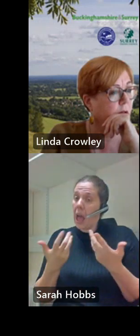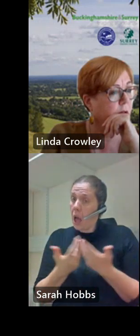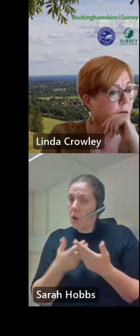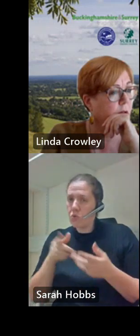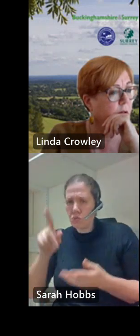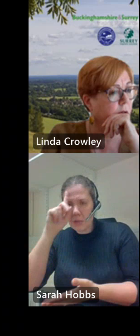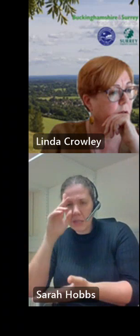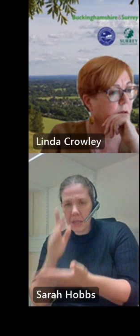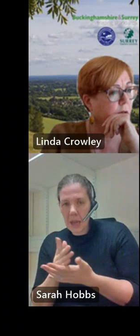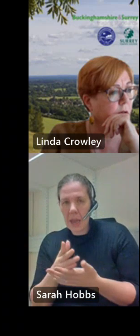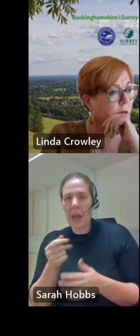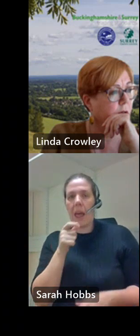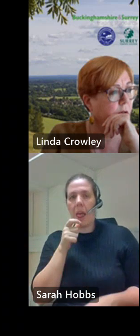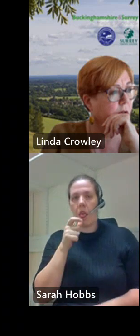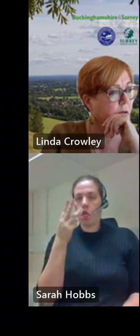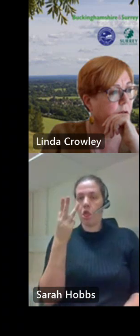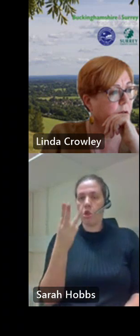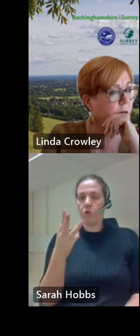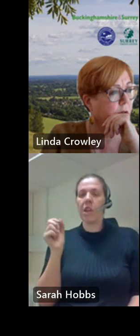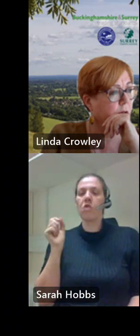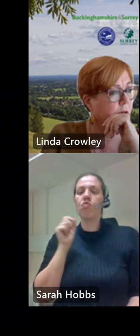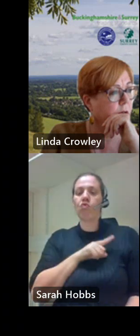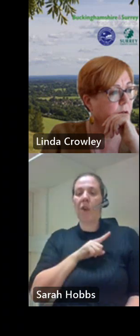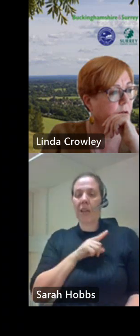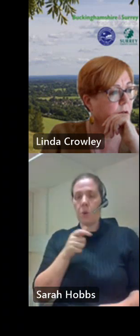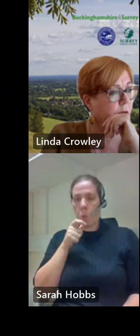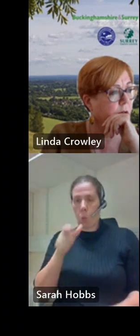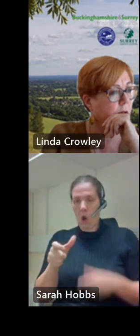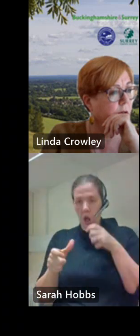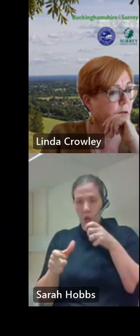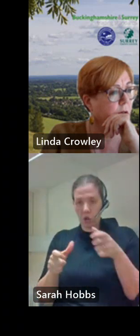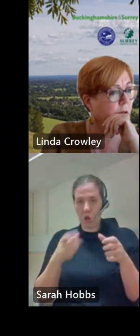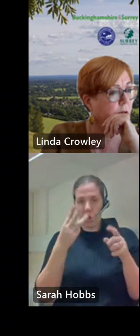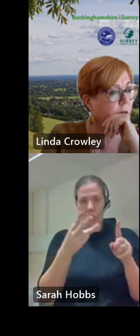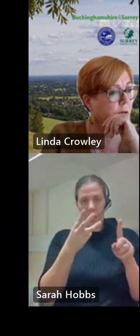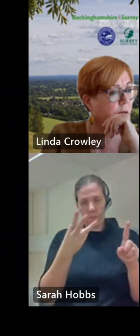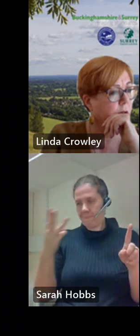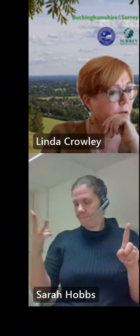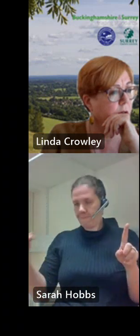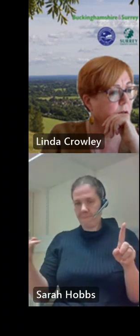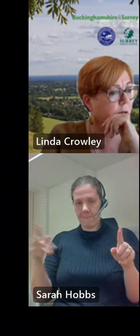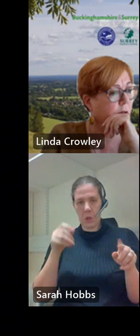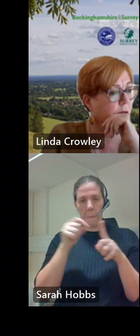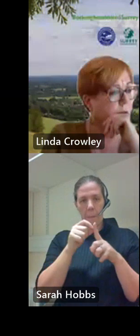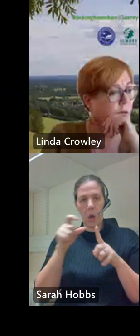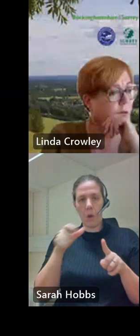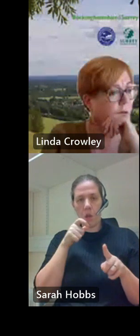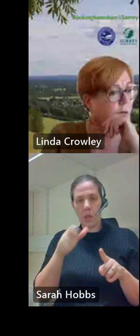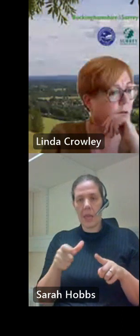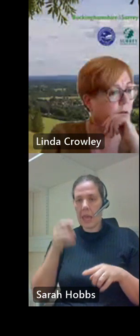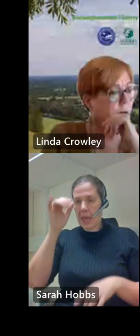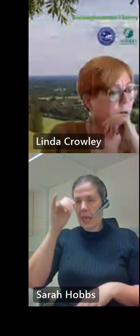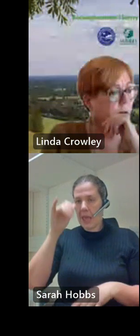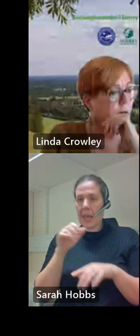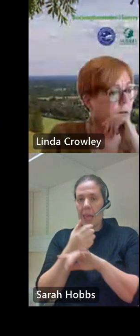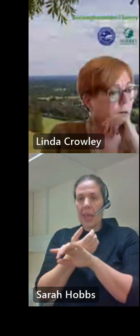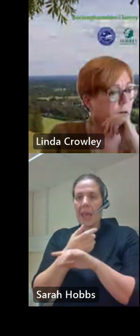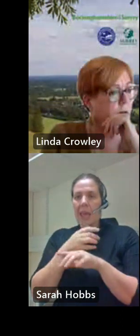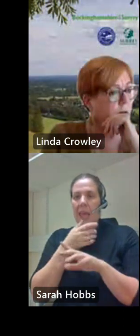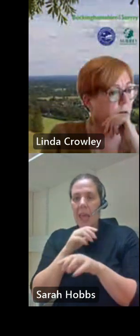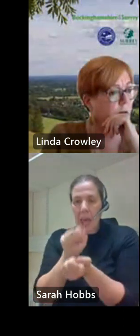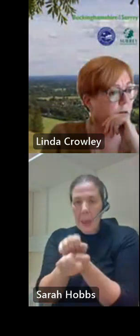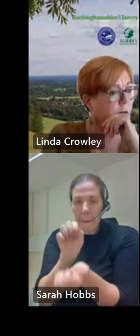come up with a phrase, 3 random words. You can see an example of a password down at the bottom where it says Hippo Pizza